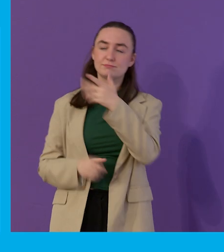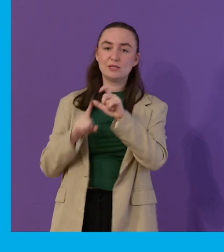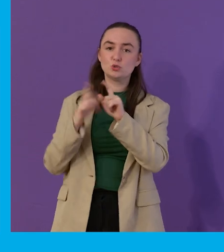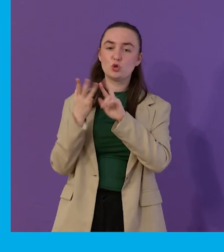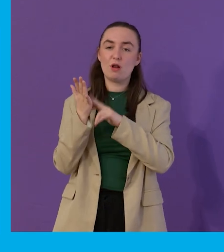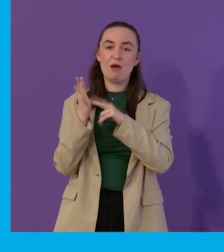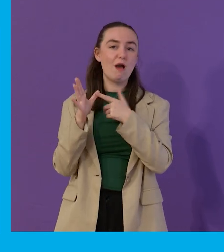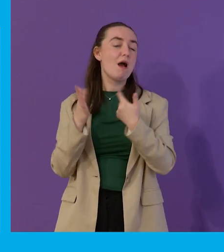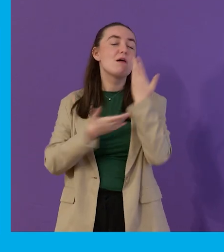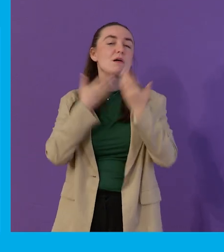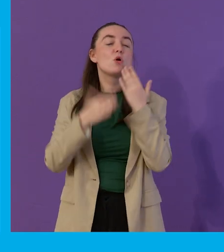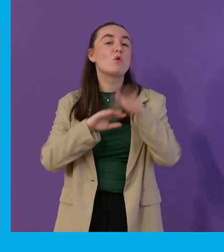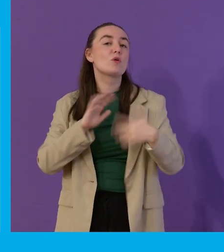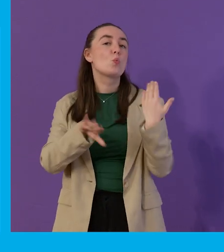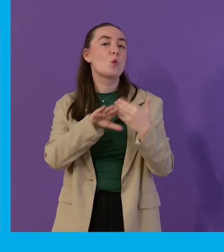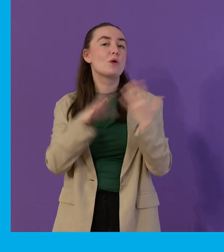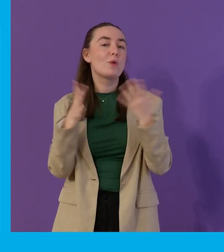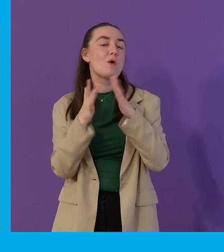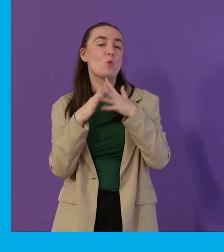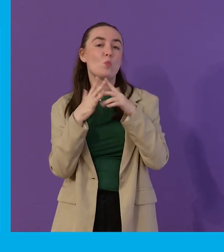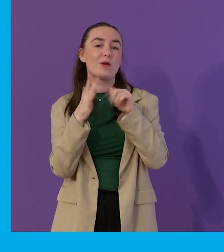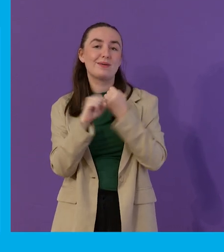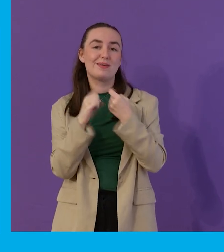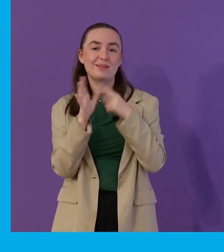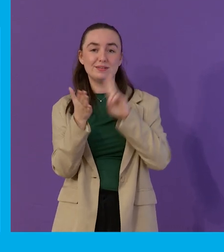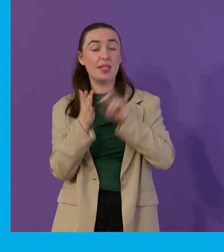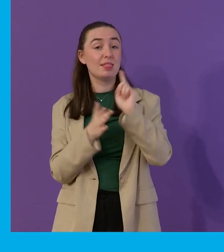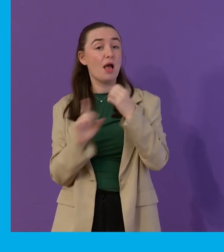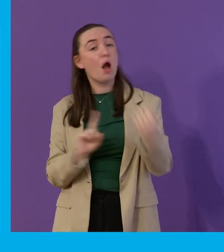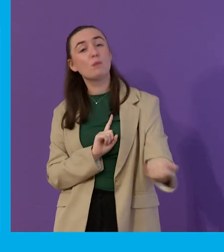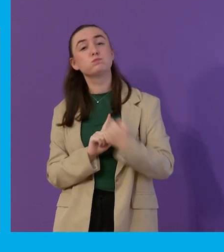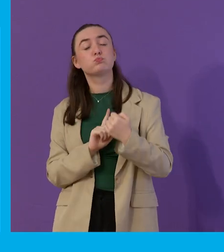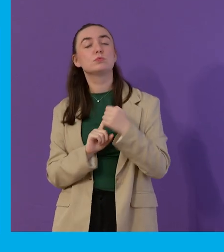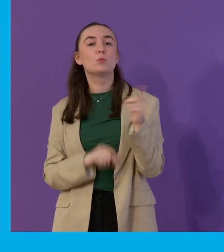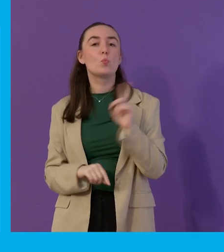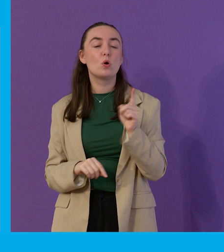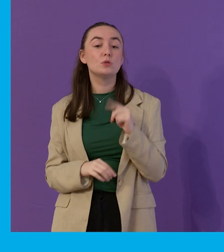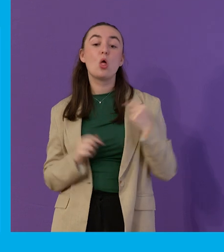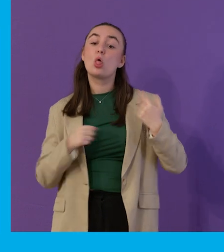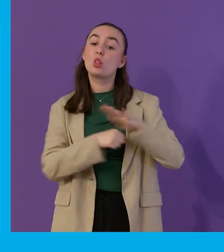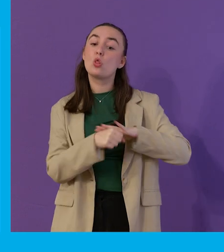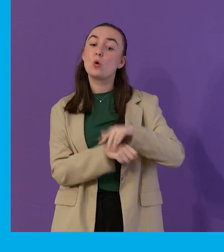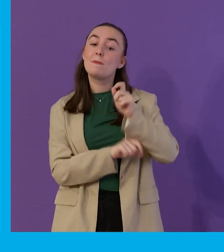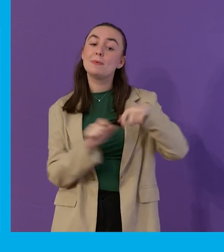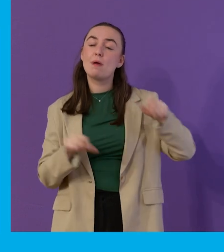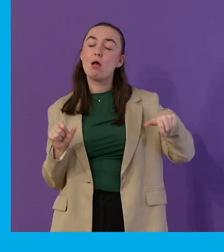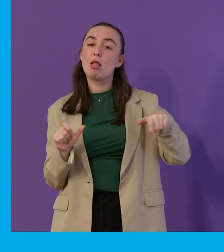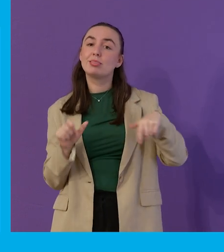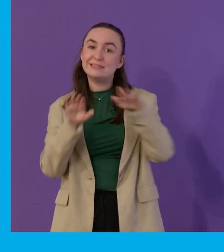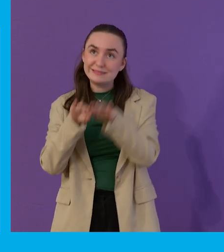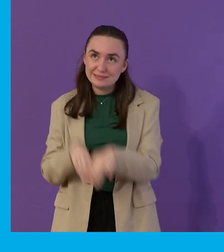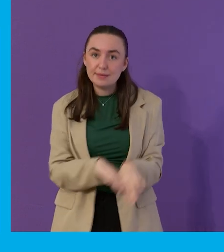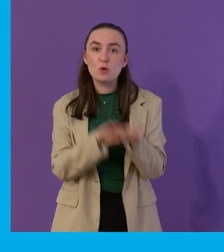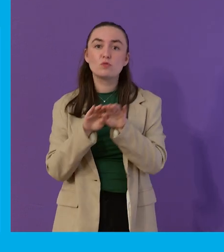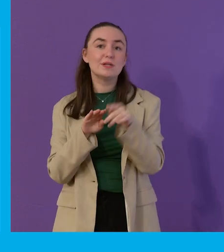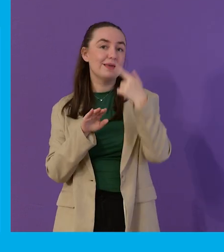Wigan. What was powerful about that was it local people in a democratic contributing